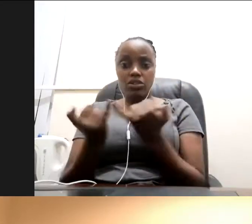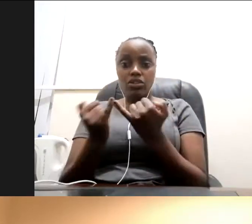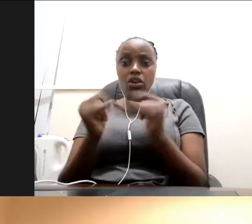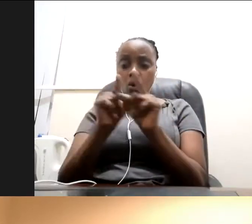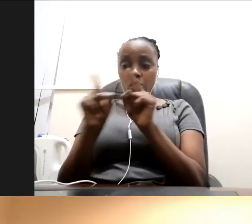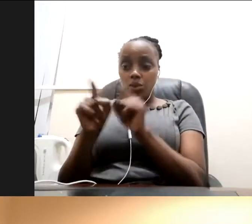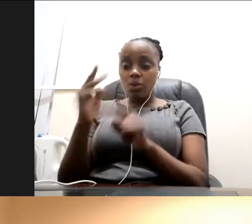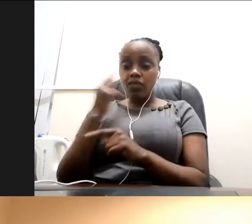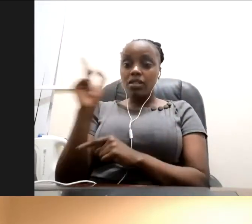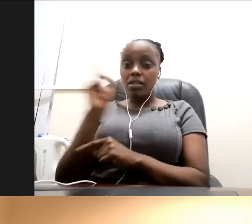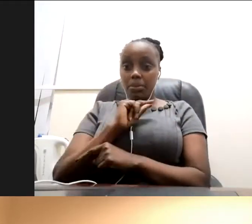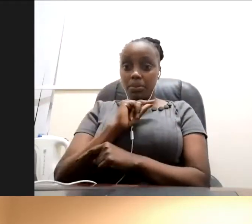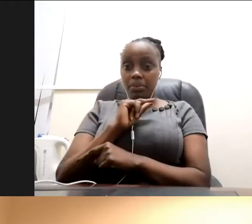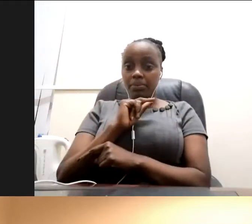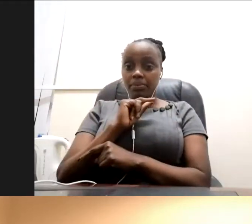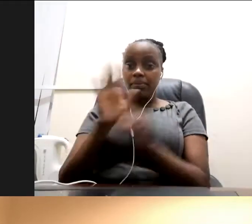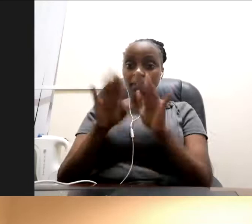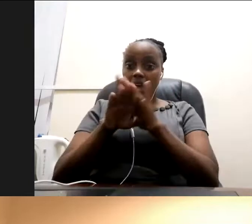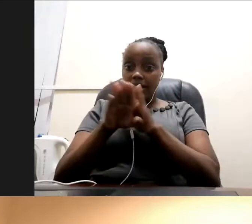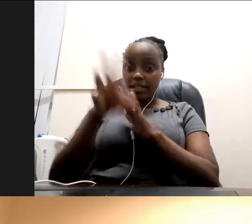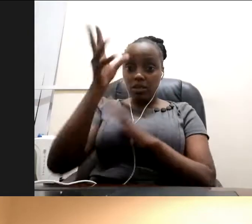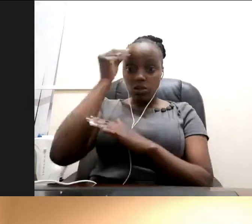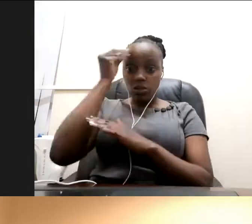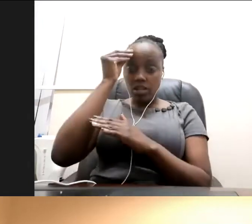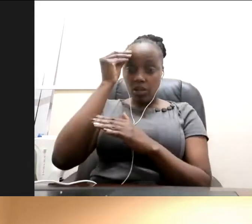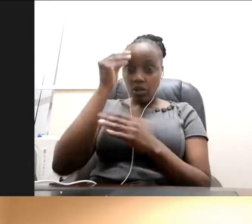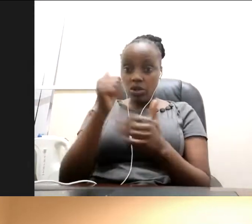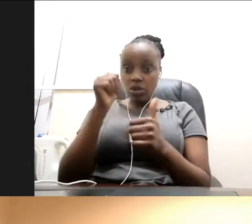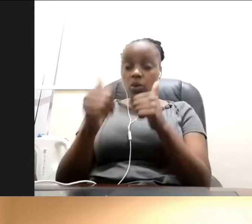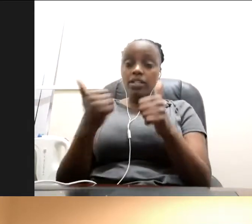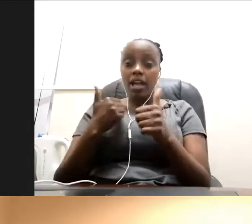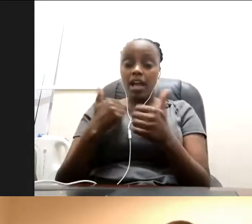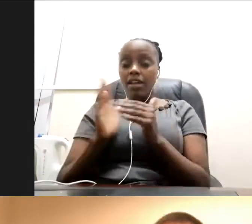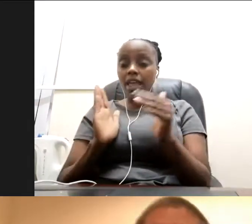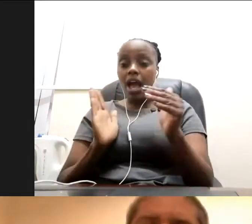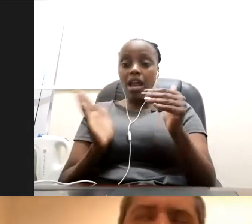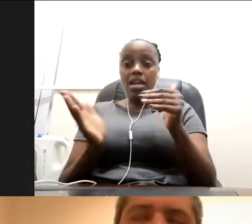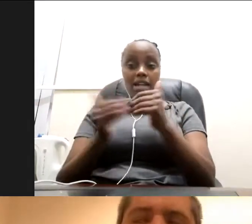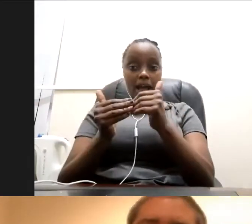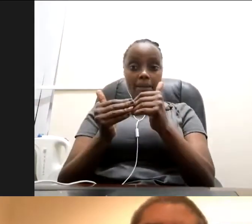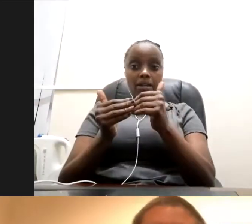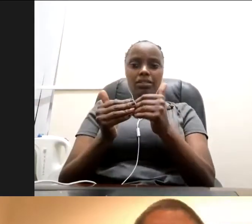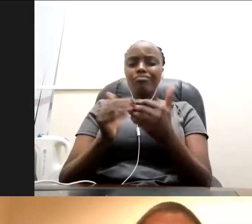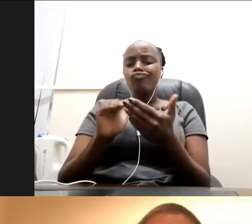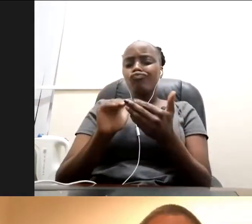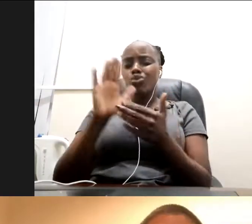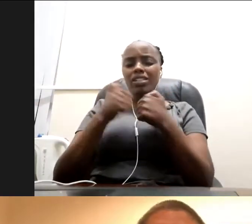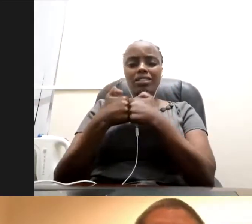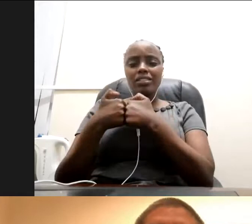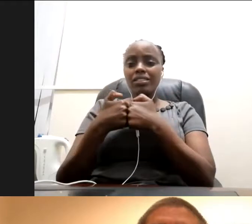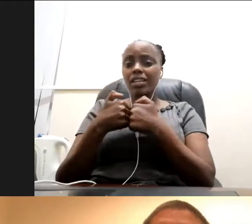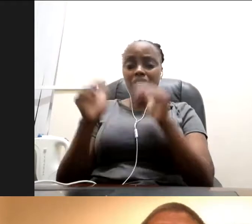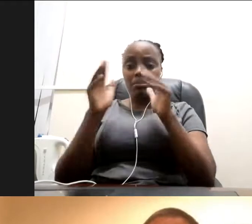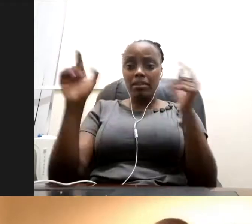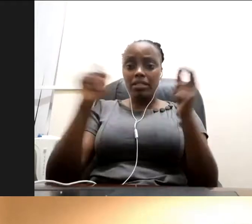that access to education, health, and rehabilitation have become even more challenging, particularly